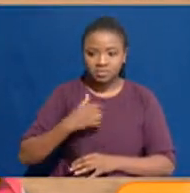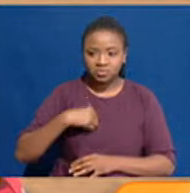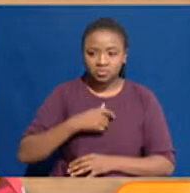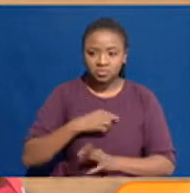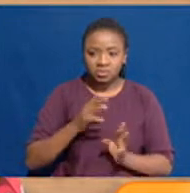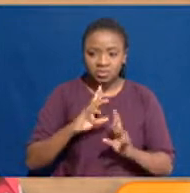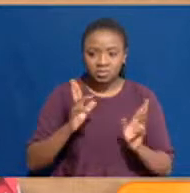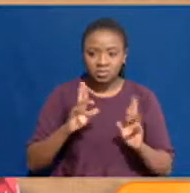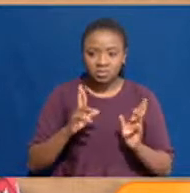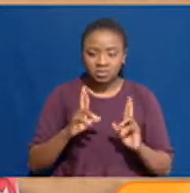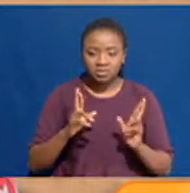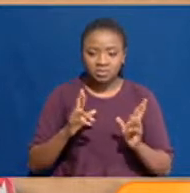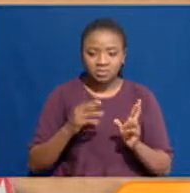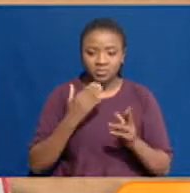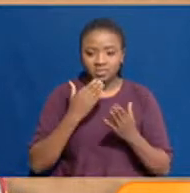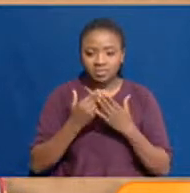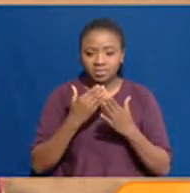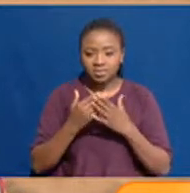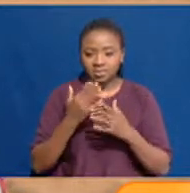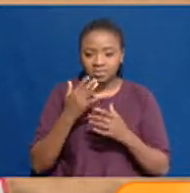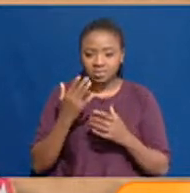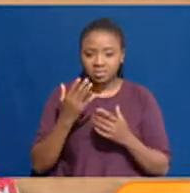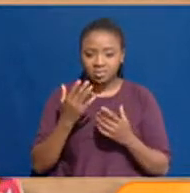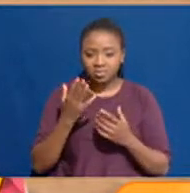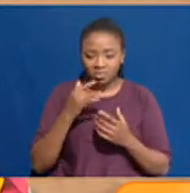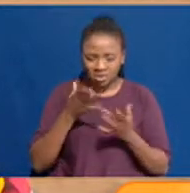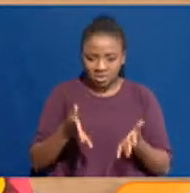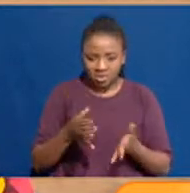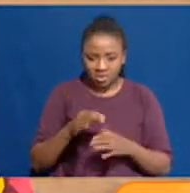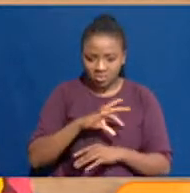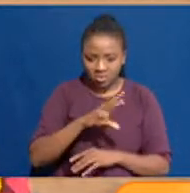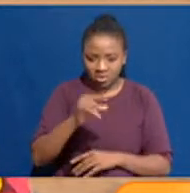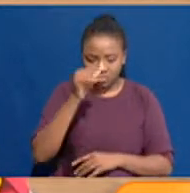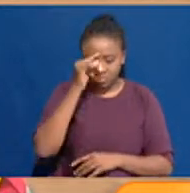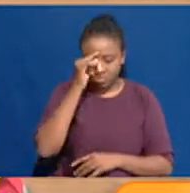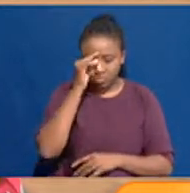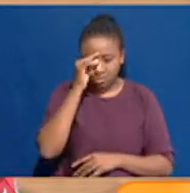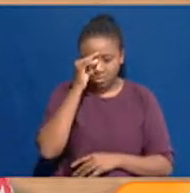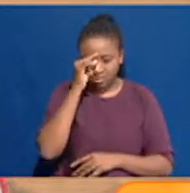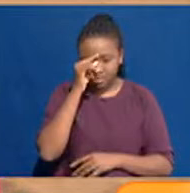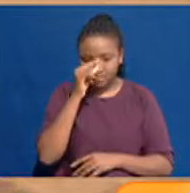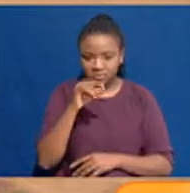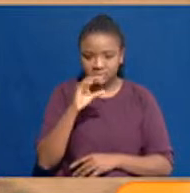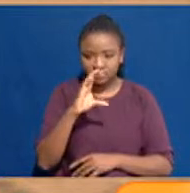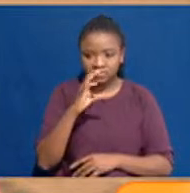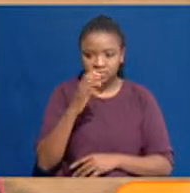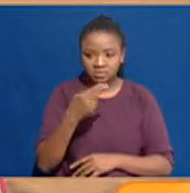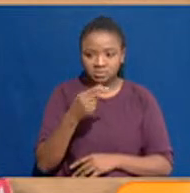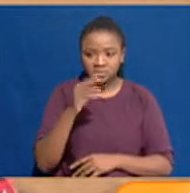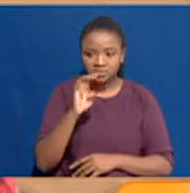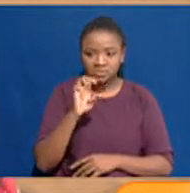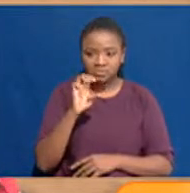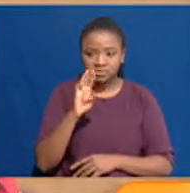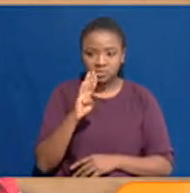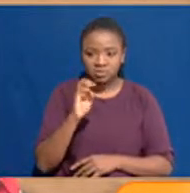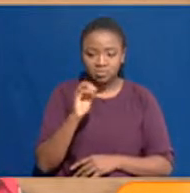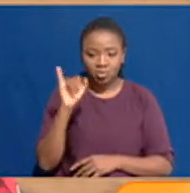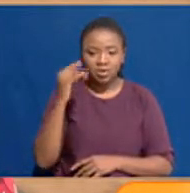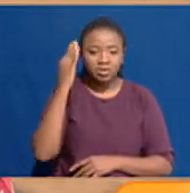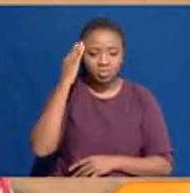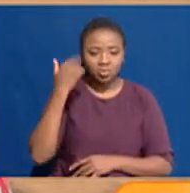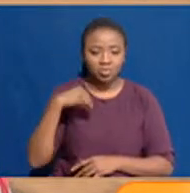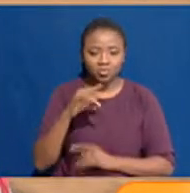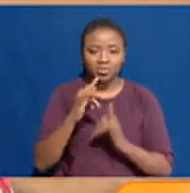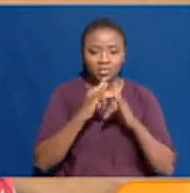pale. Na tunashukuru kwa sababu hii kaunti ambayo imeingia ya Benjamin Cheboi anatujua au wanatujua tuko hapa.